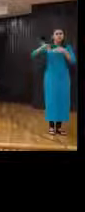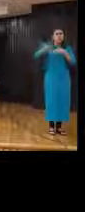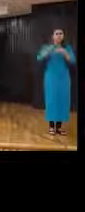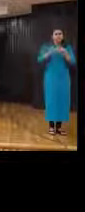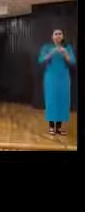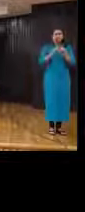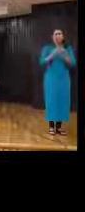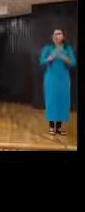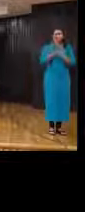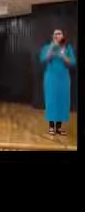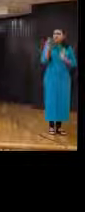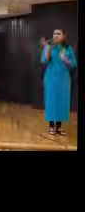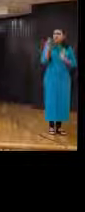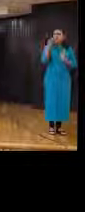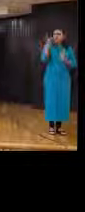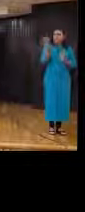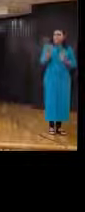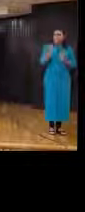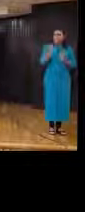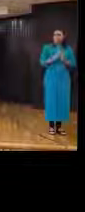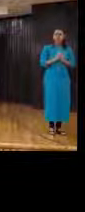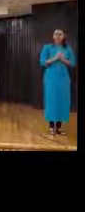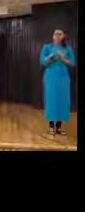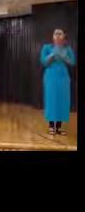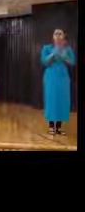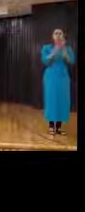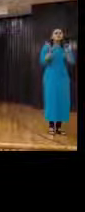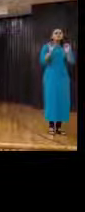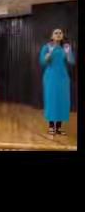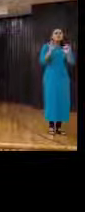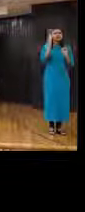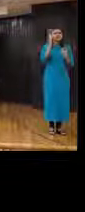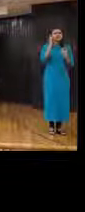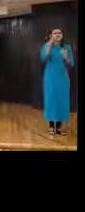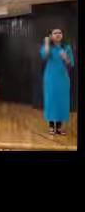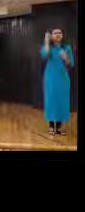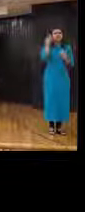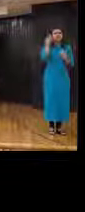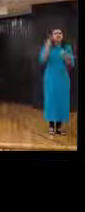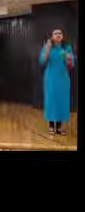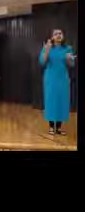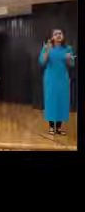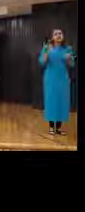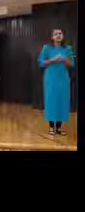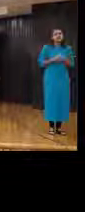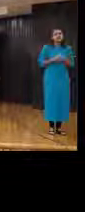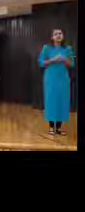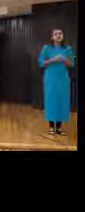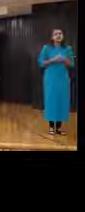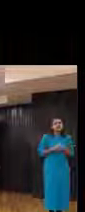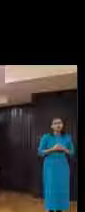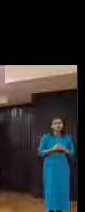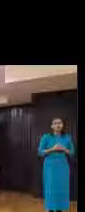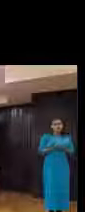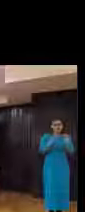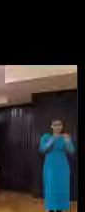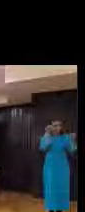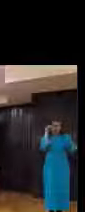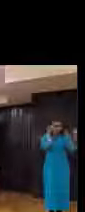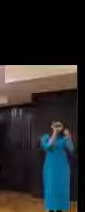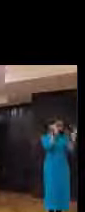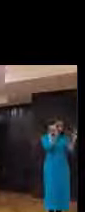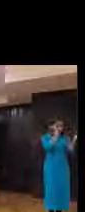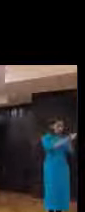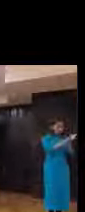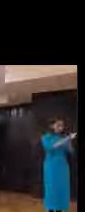to you, one of the reasons that it didn't go away was because there was the agreement between Jawaharlal